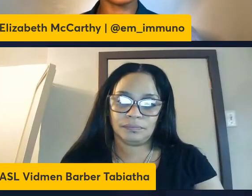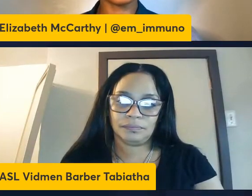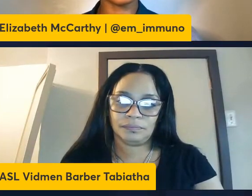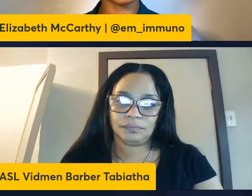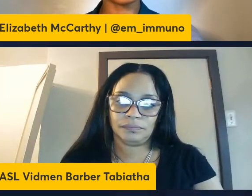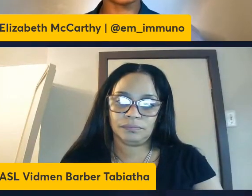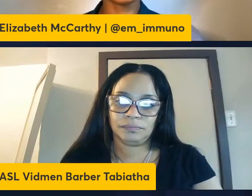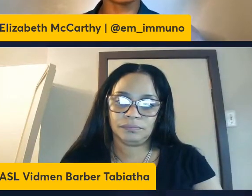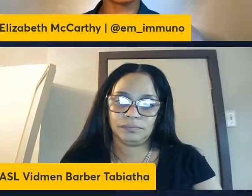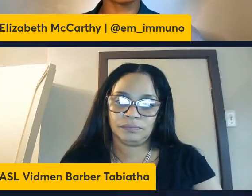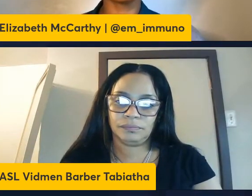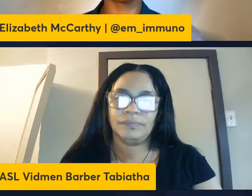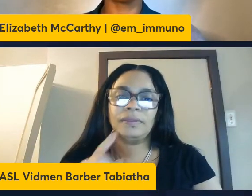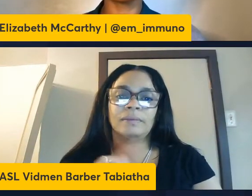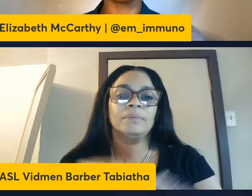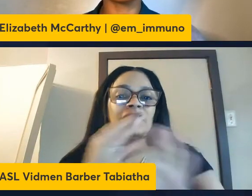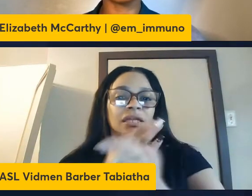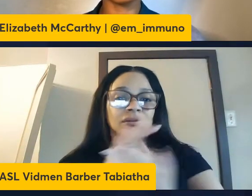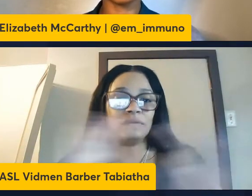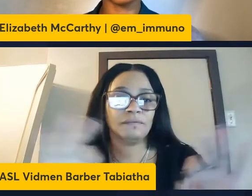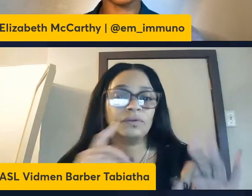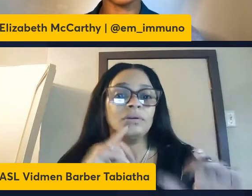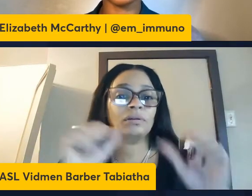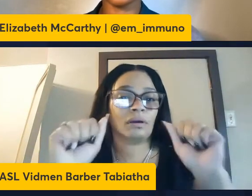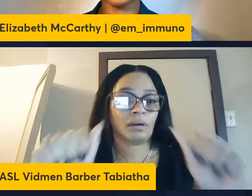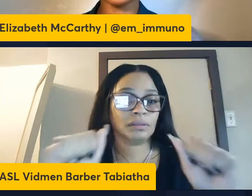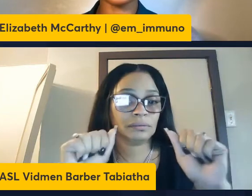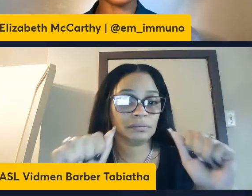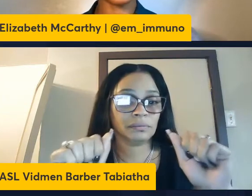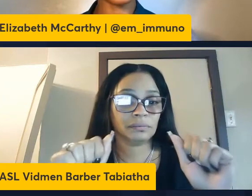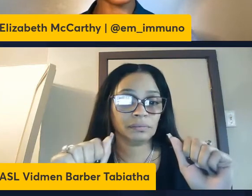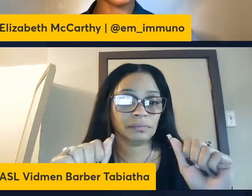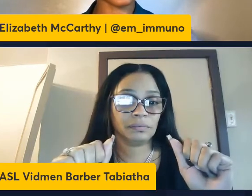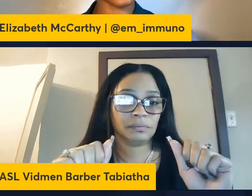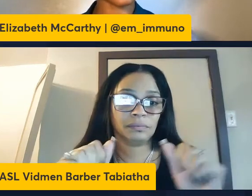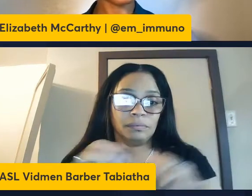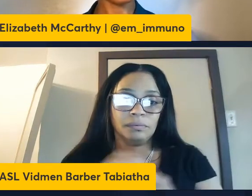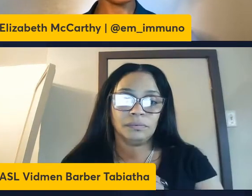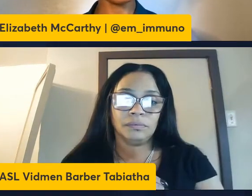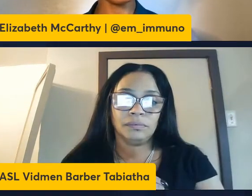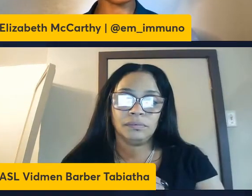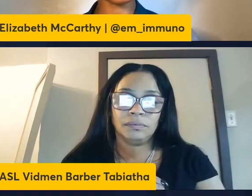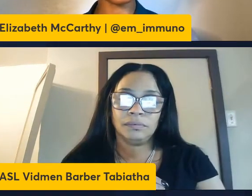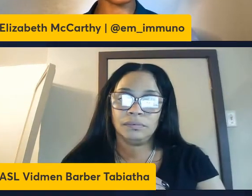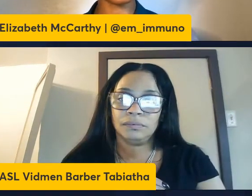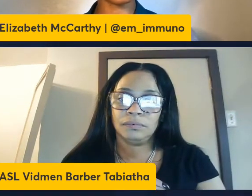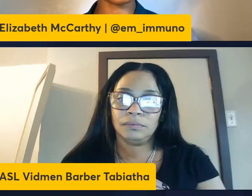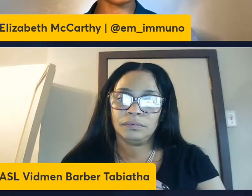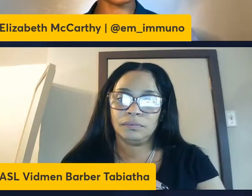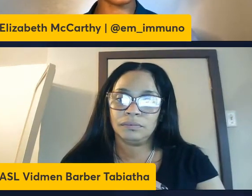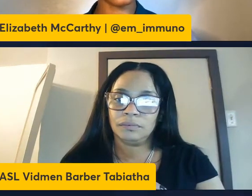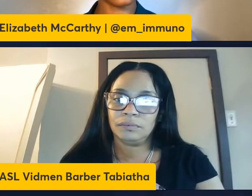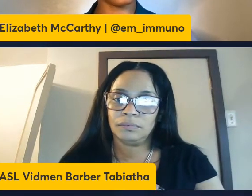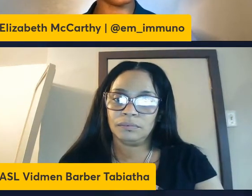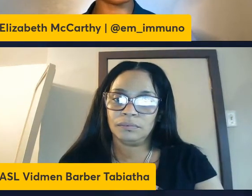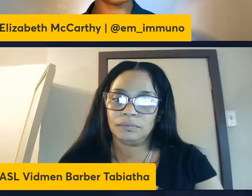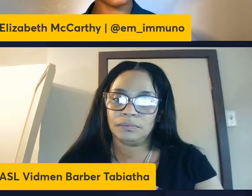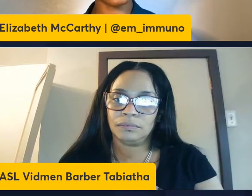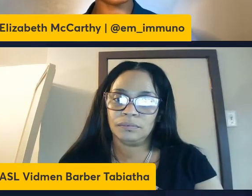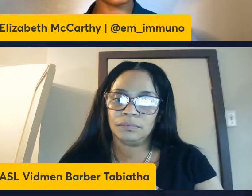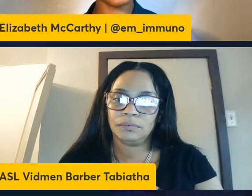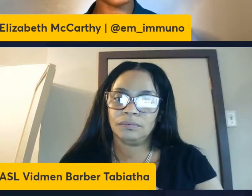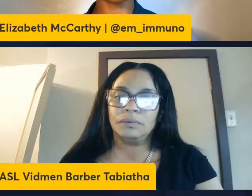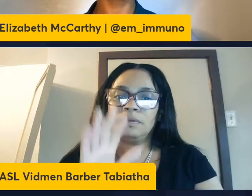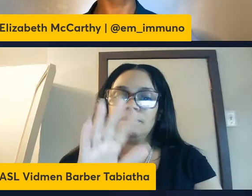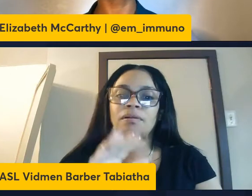well as being free and accessible, R and Python also, I think, has the biggest repository of those